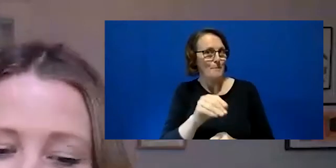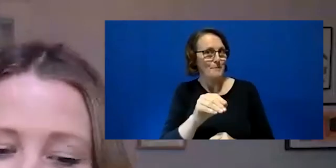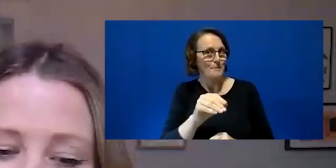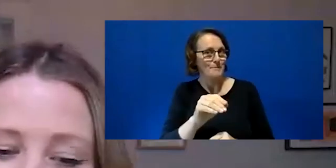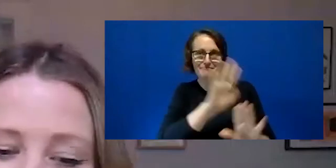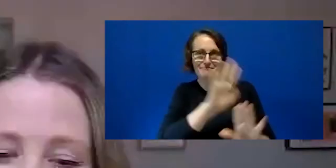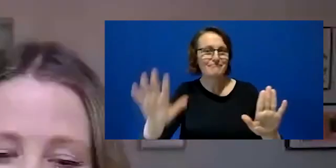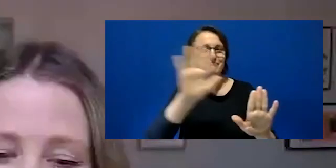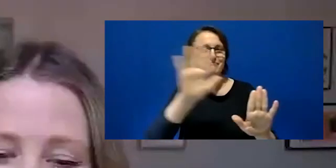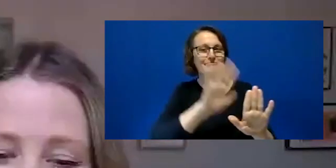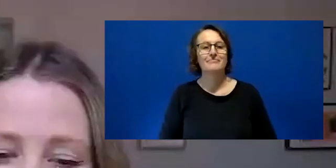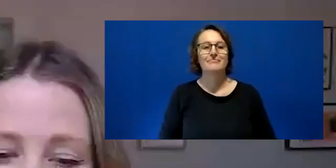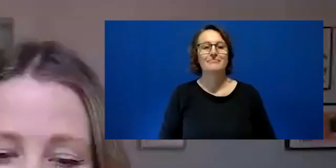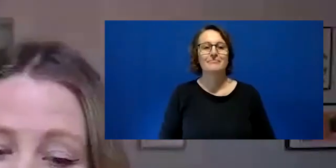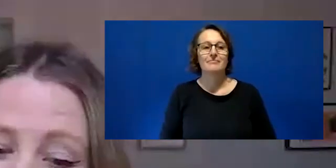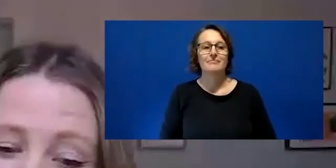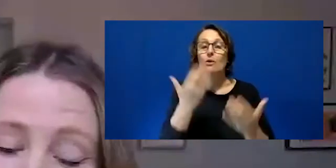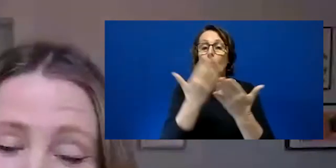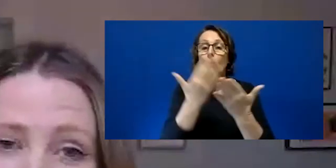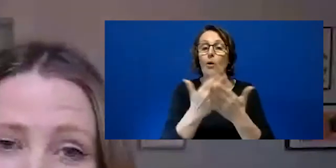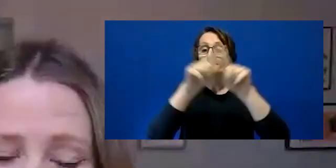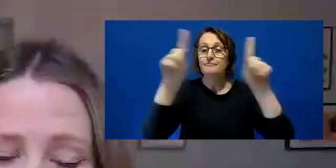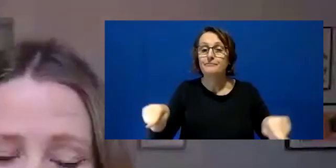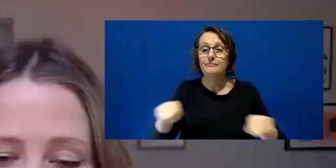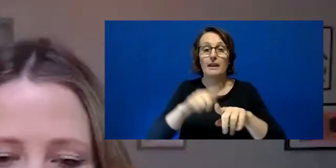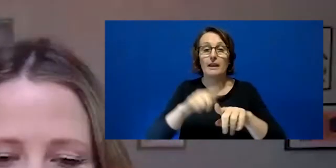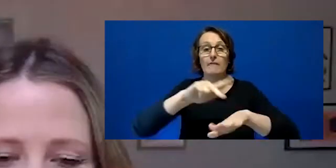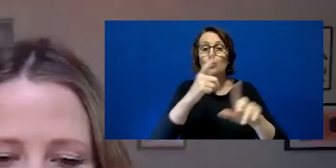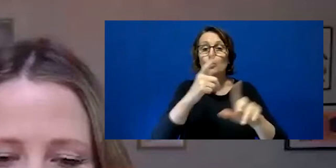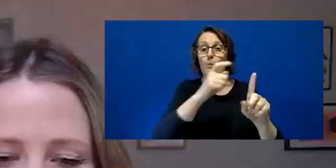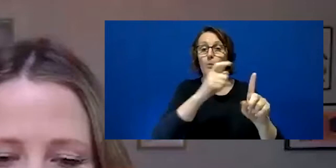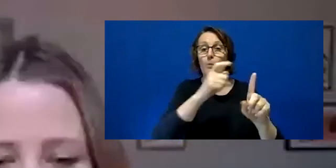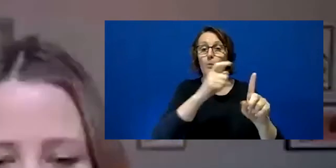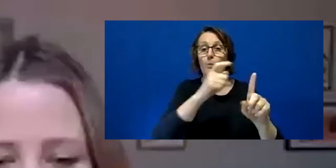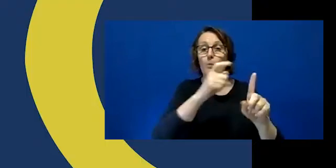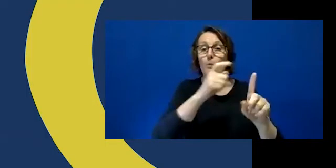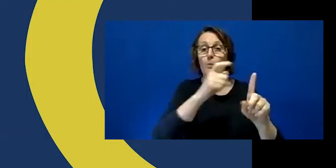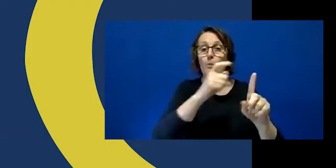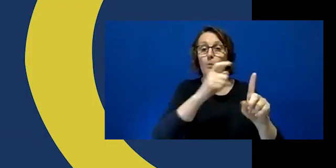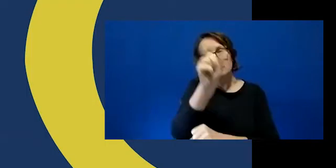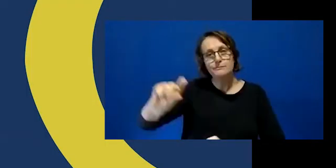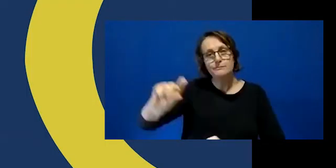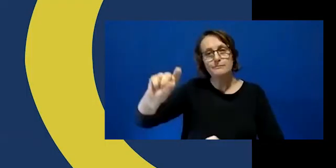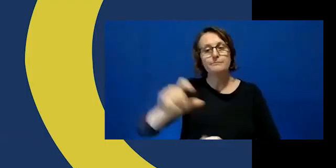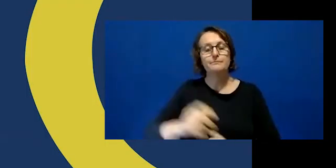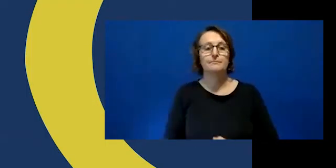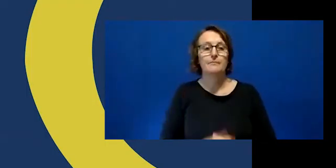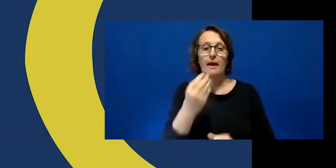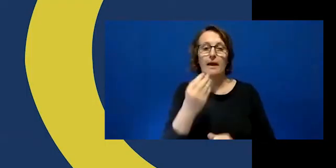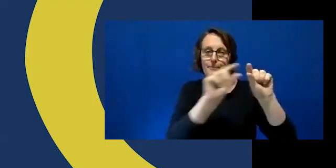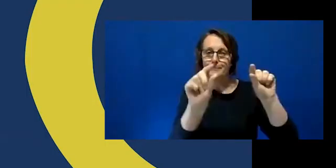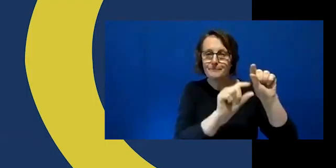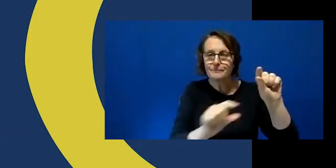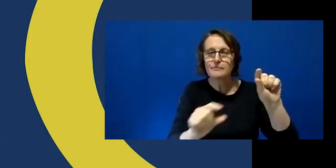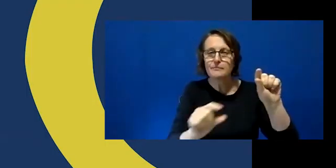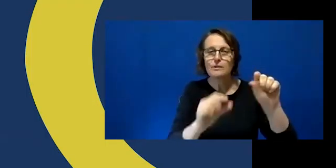Currently on site is a blue PowerPoint slide with a gold semicircle in the top right-hand corner. There is some gold, orange and white